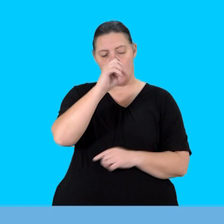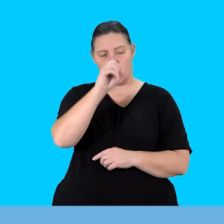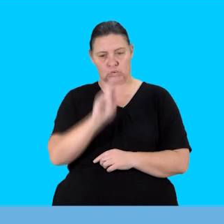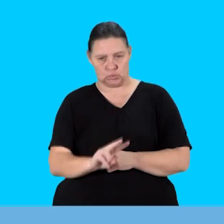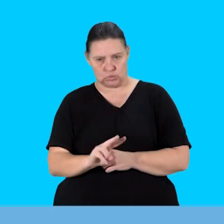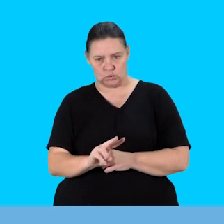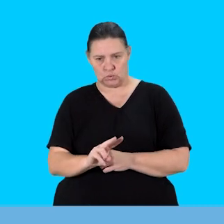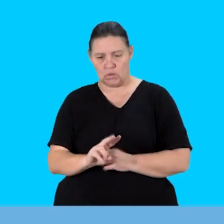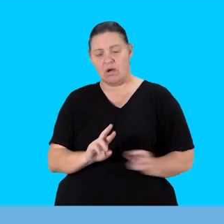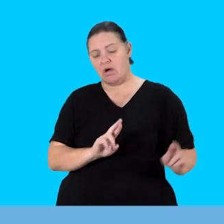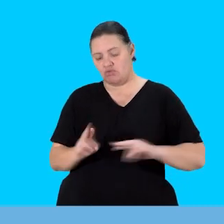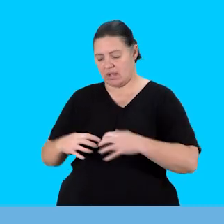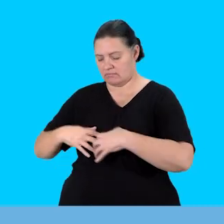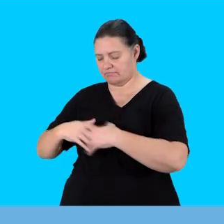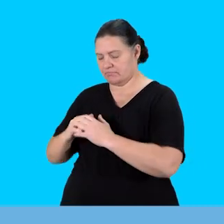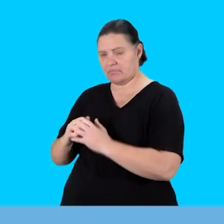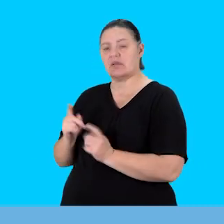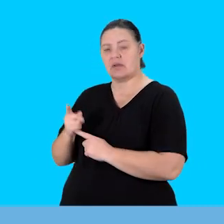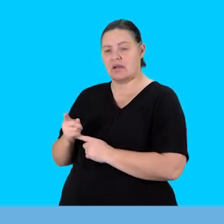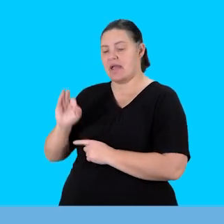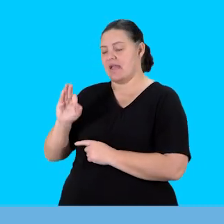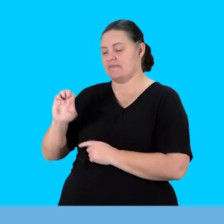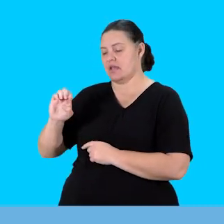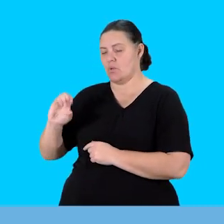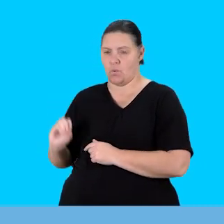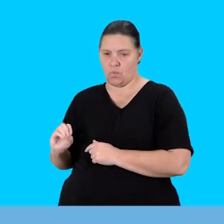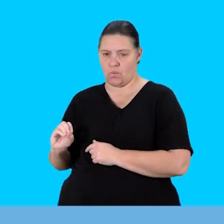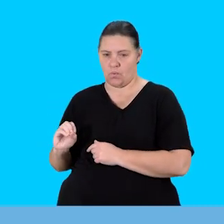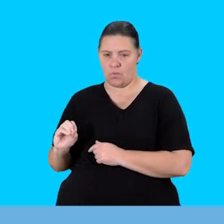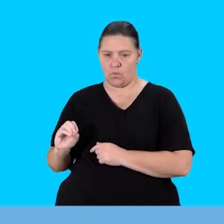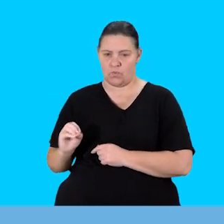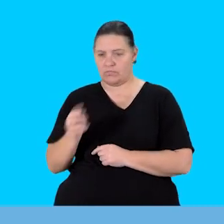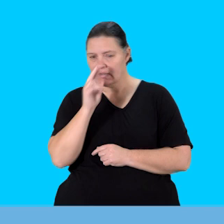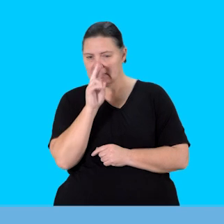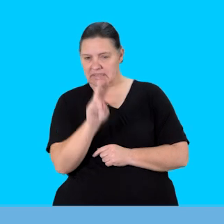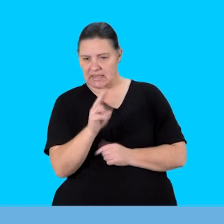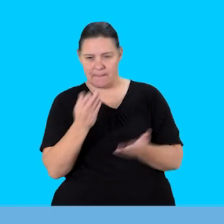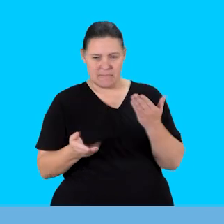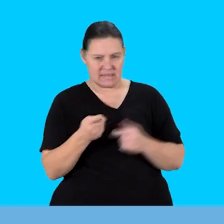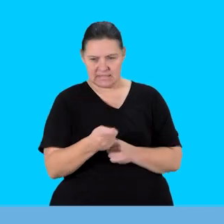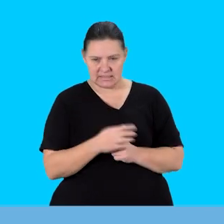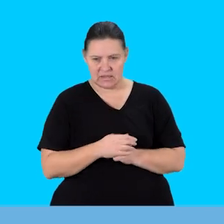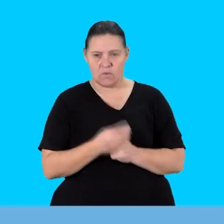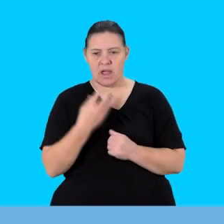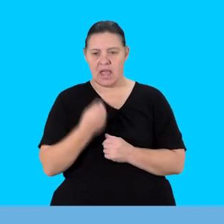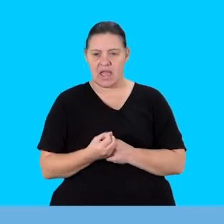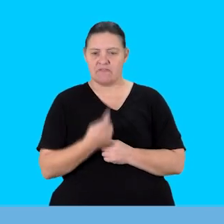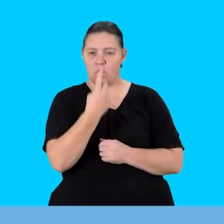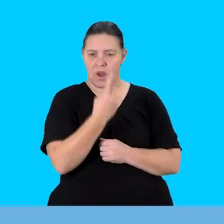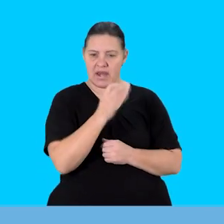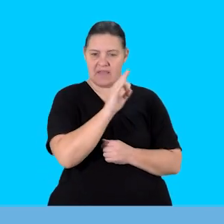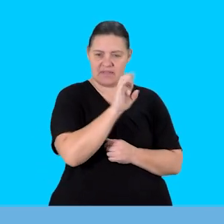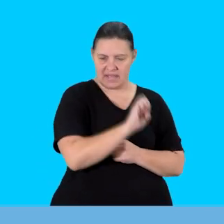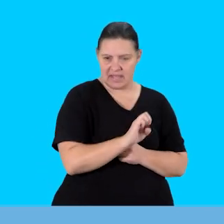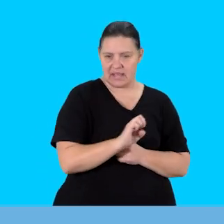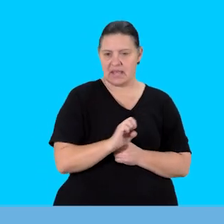with O2, and they are reacting to form FeO. Let's see if this is balanced. We have one